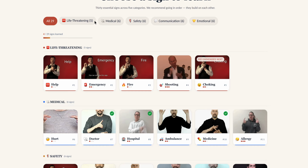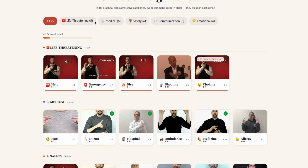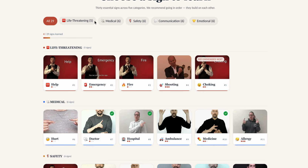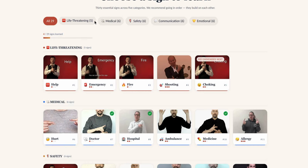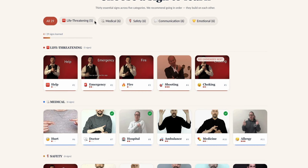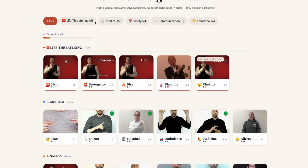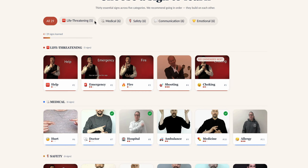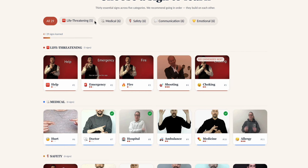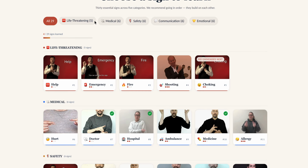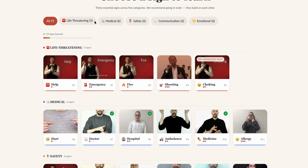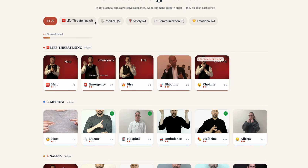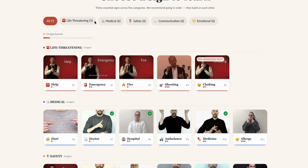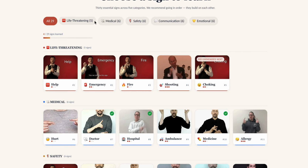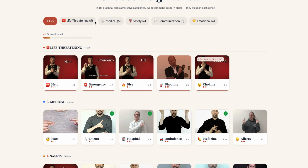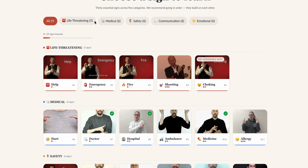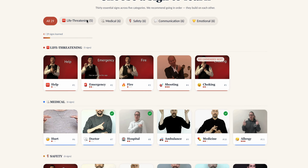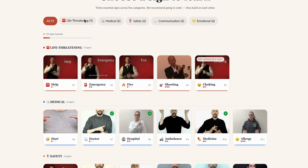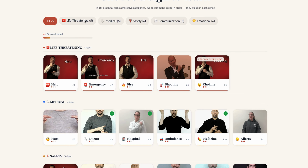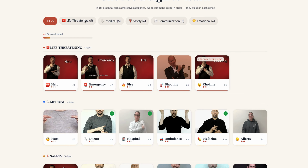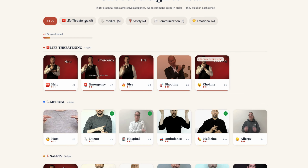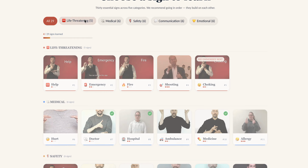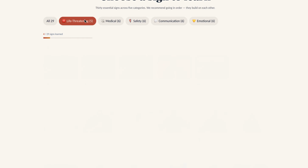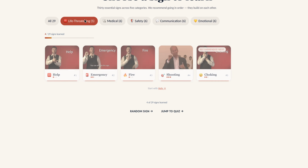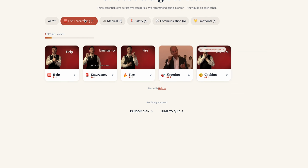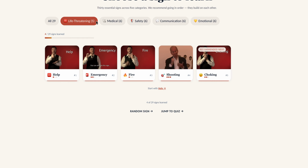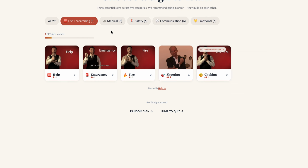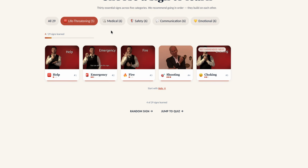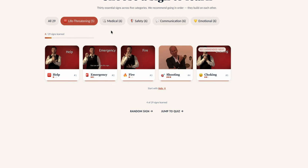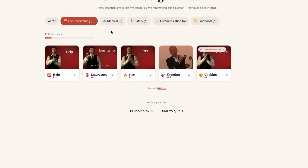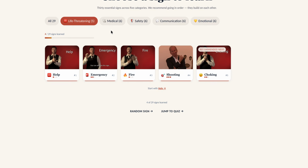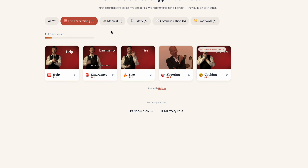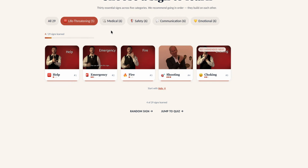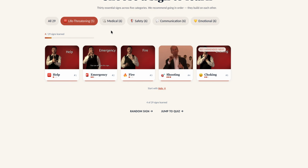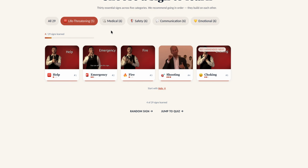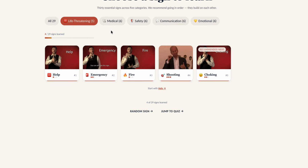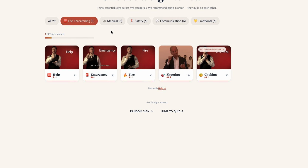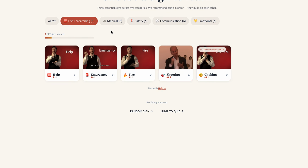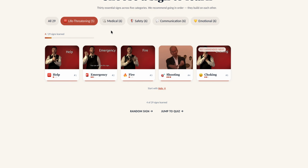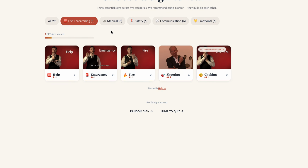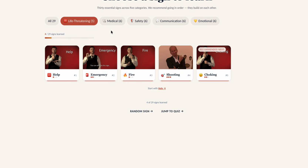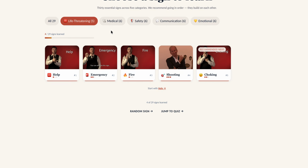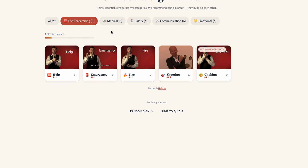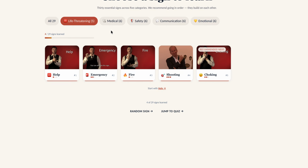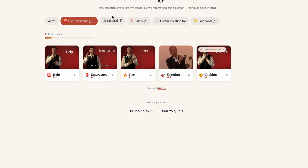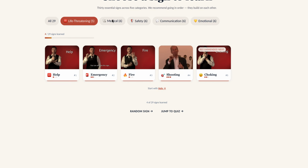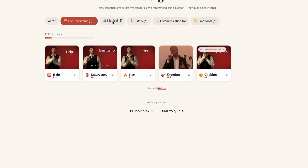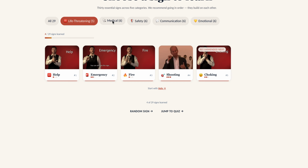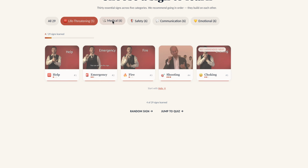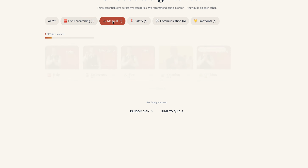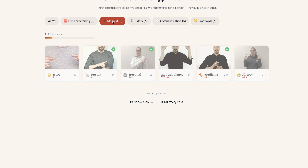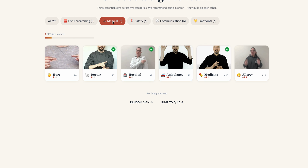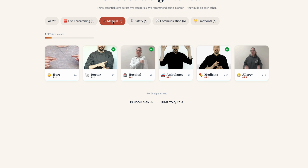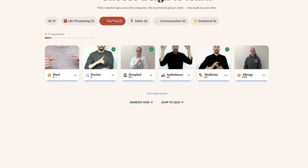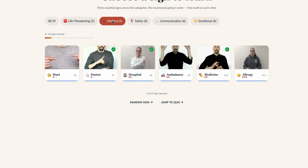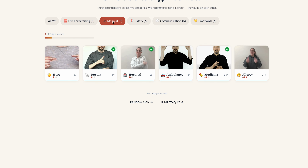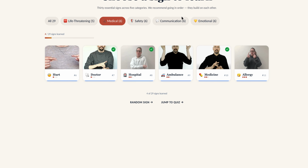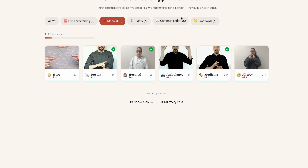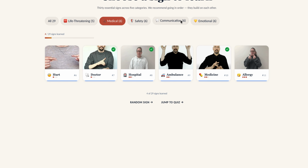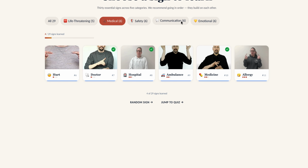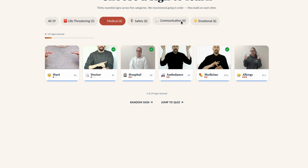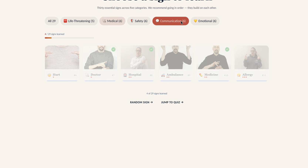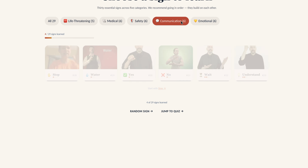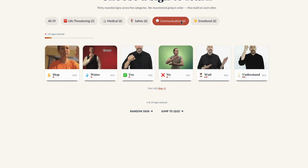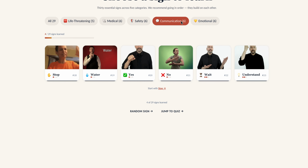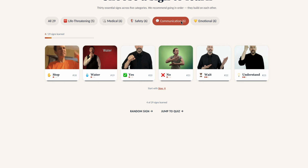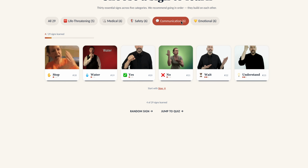very overwhelmed regarding what sign you want to use, and you can just go ahead and say, okay, these are all the different life threatening signs, these are medical related